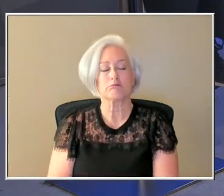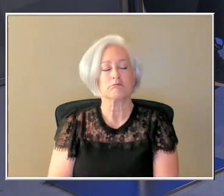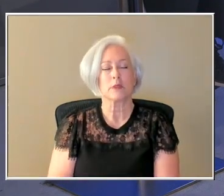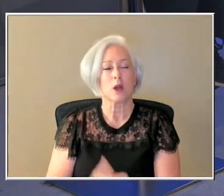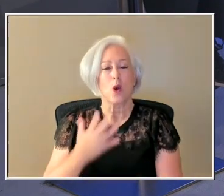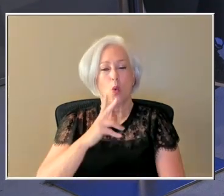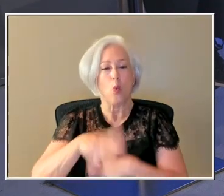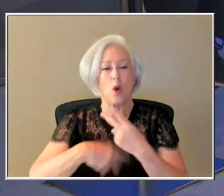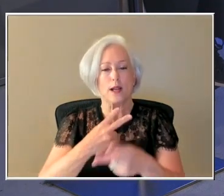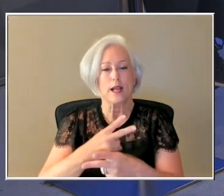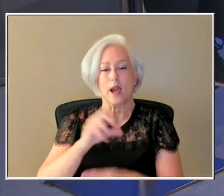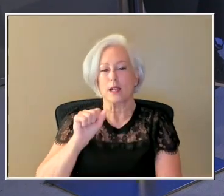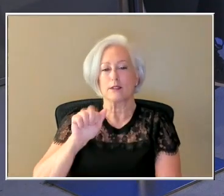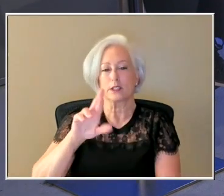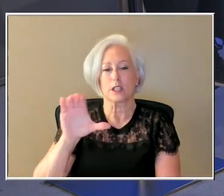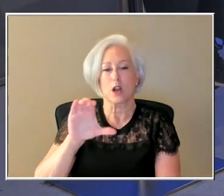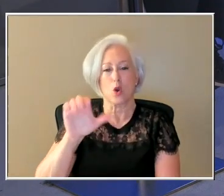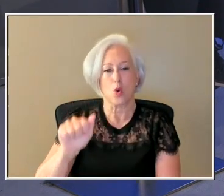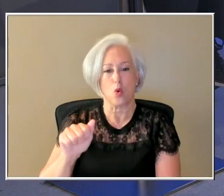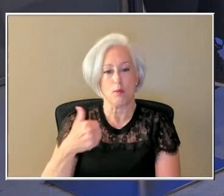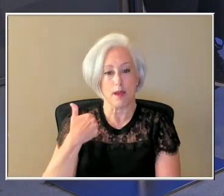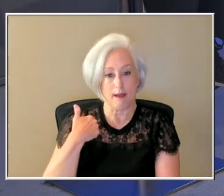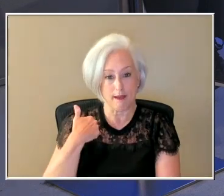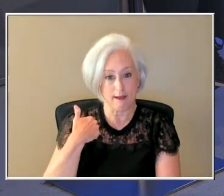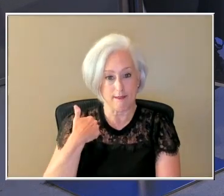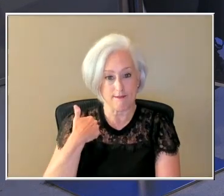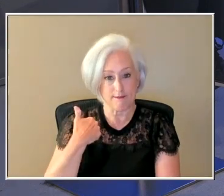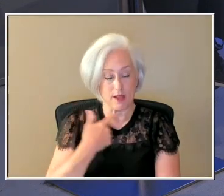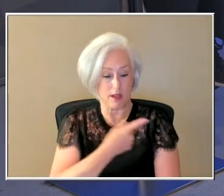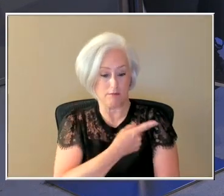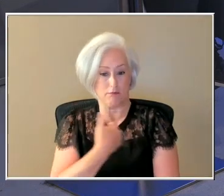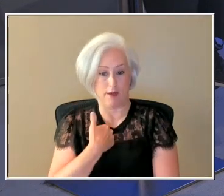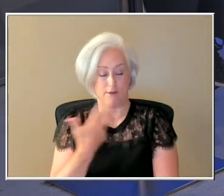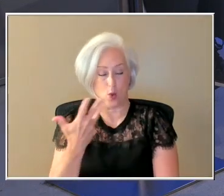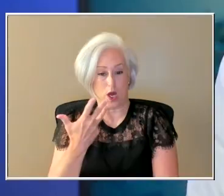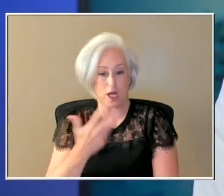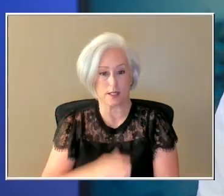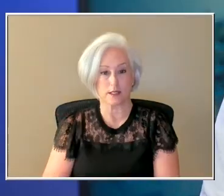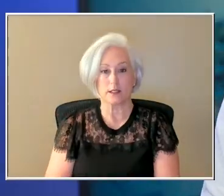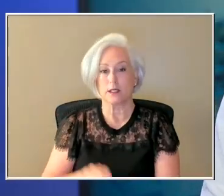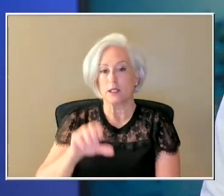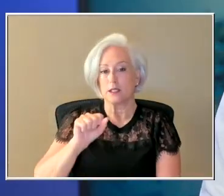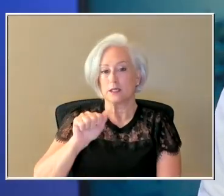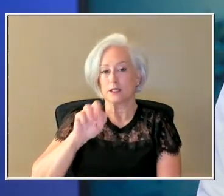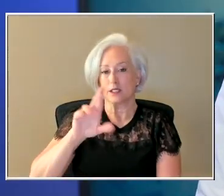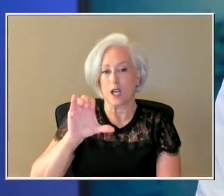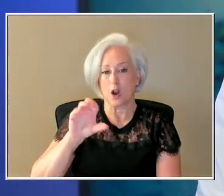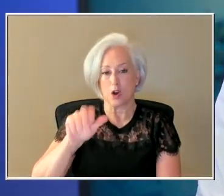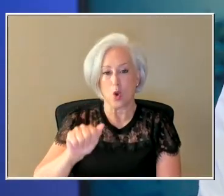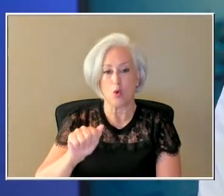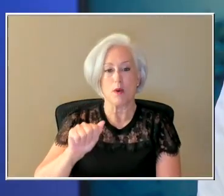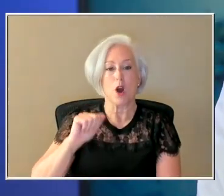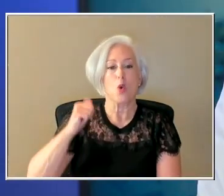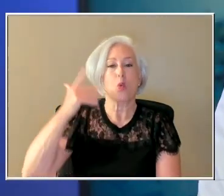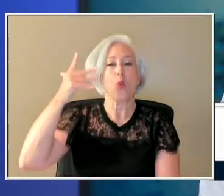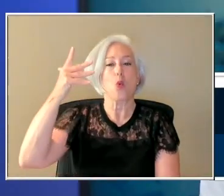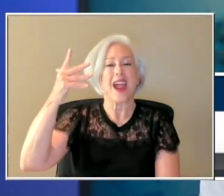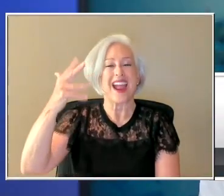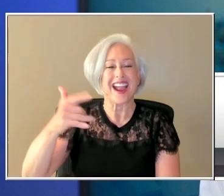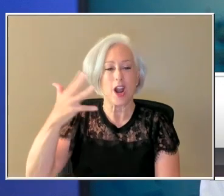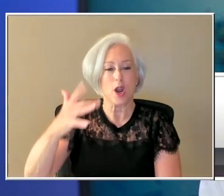there, and what kind did Zac have? Okay, so first of all, sarcomas are extraordinarily rare. They're the rarest of most